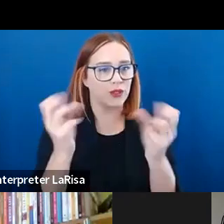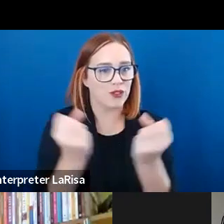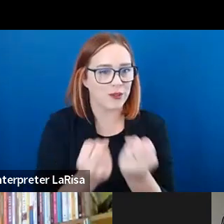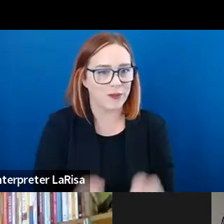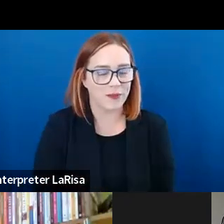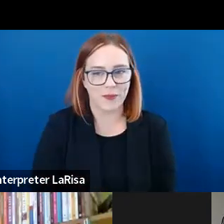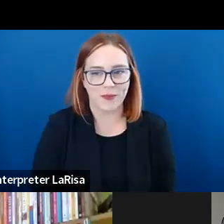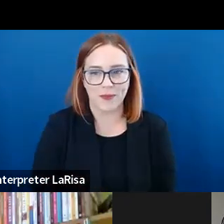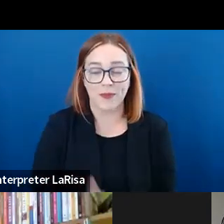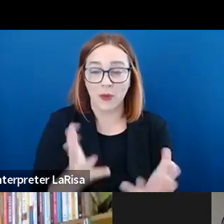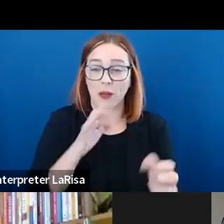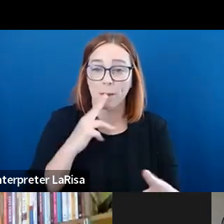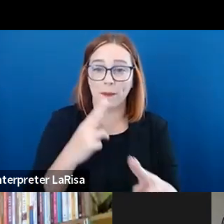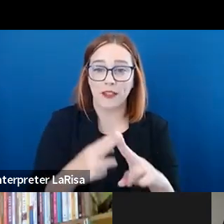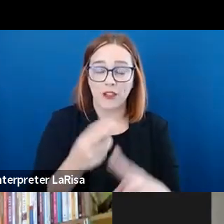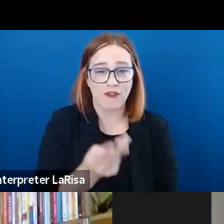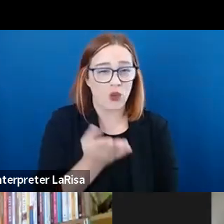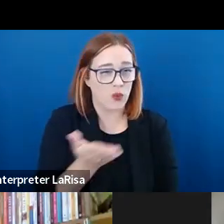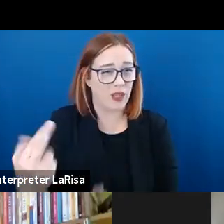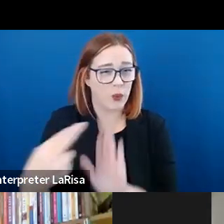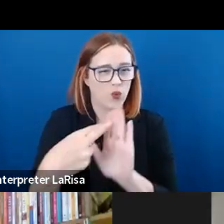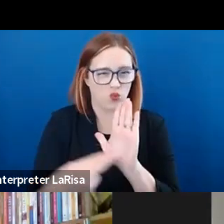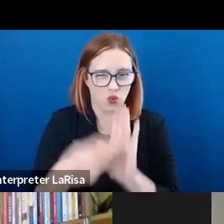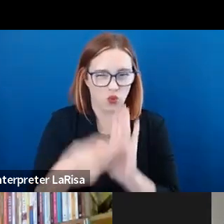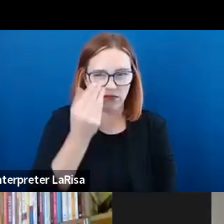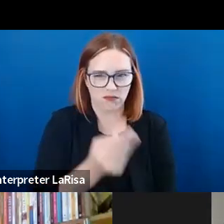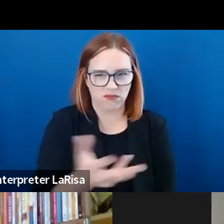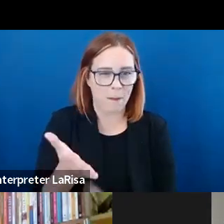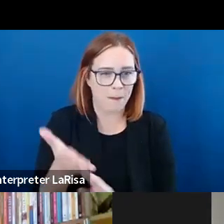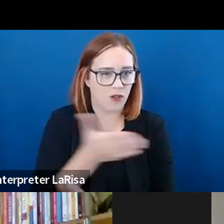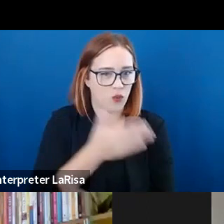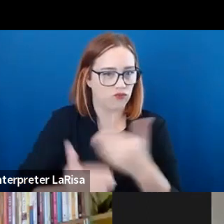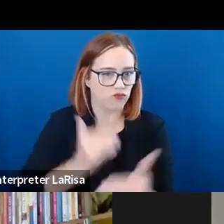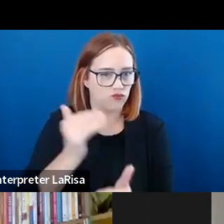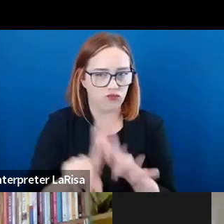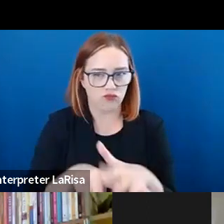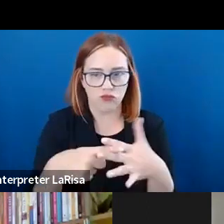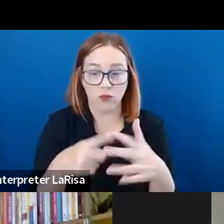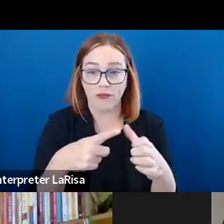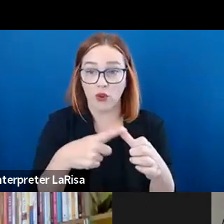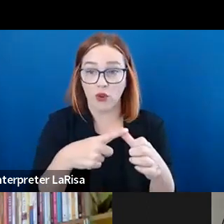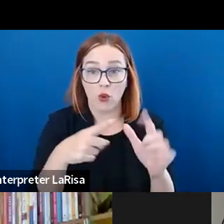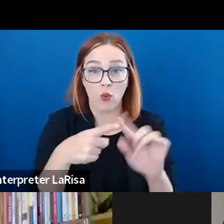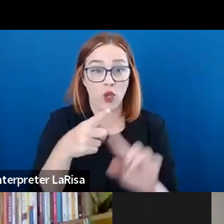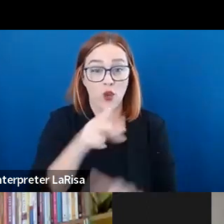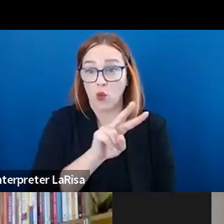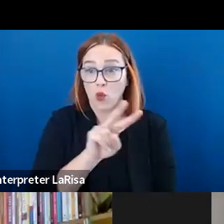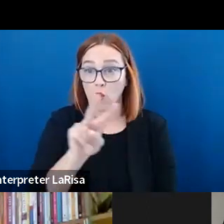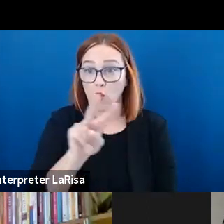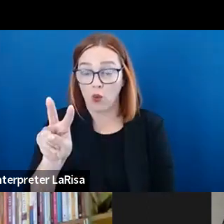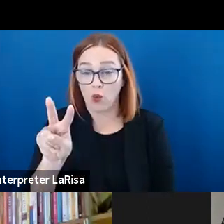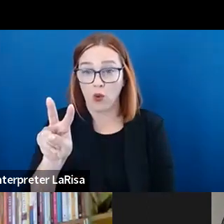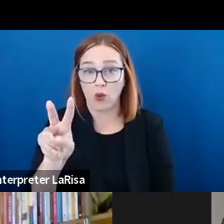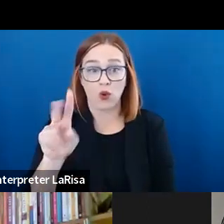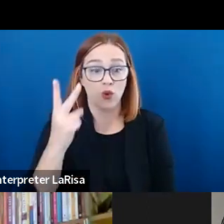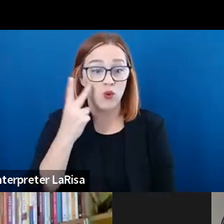I want to mention a few housekeeping rules and items before we get started. First, when you scroll over the screen, a menu bar